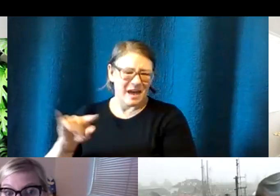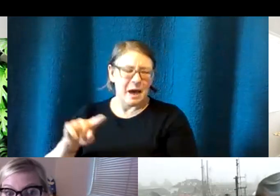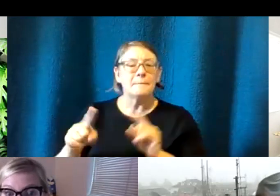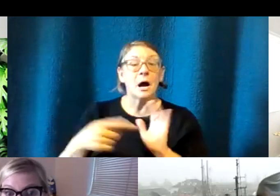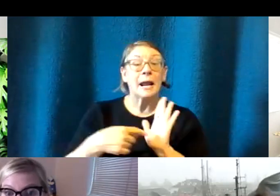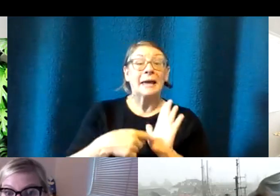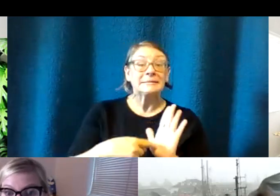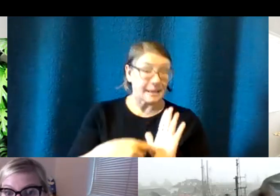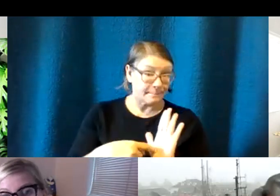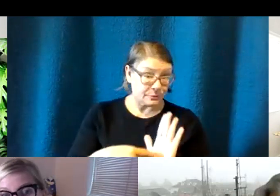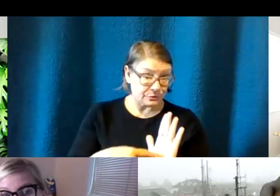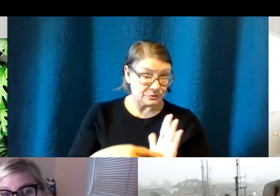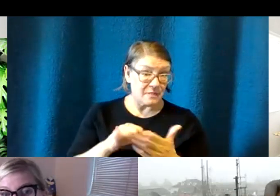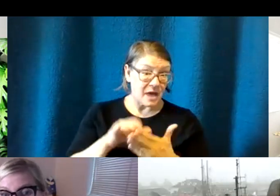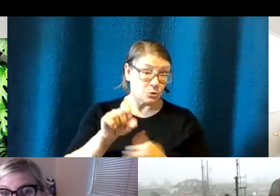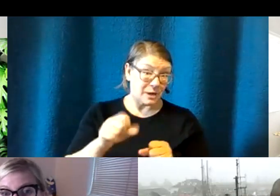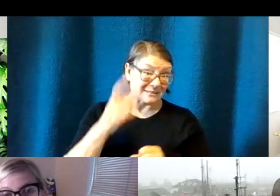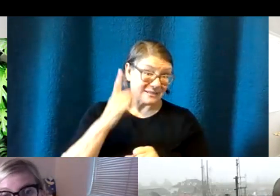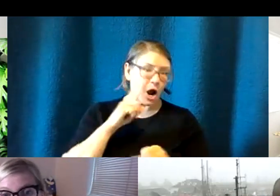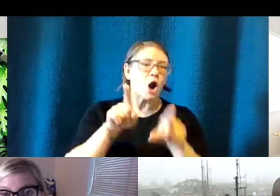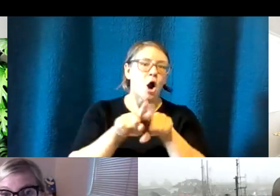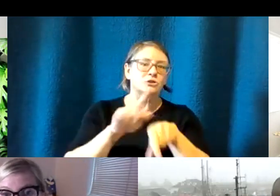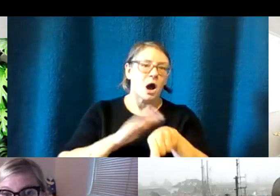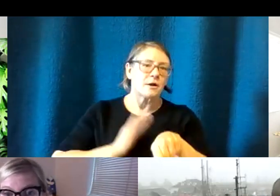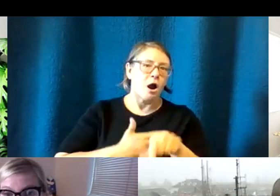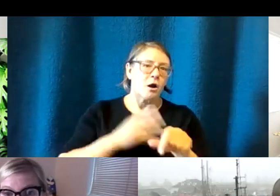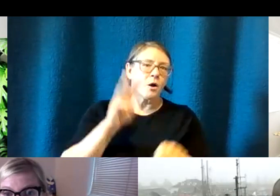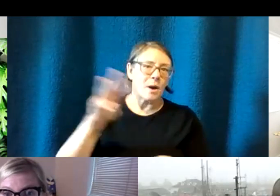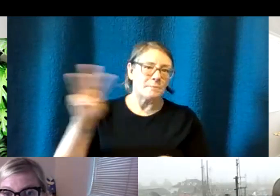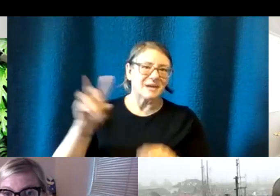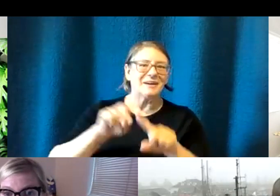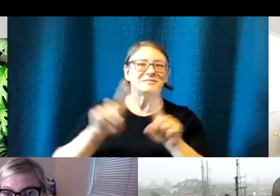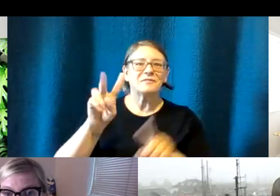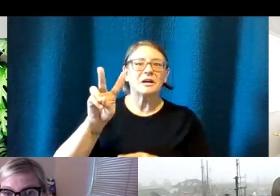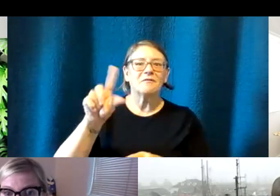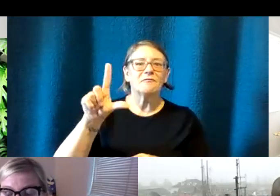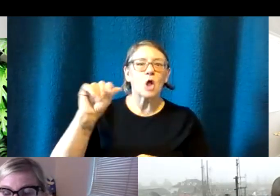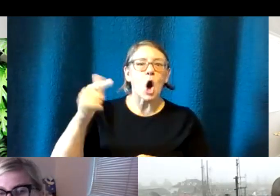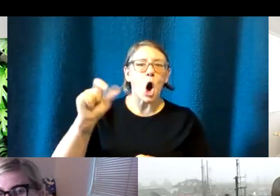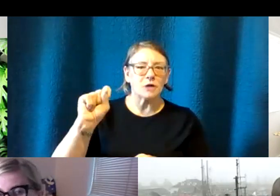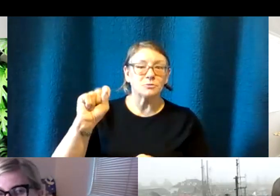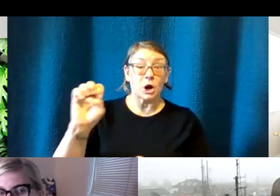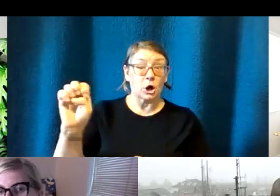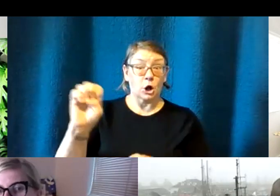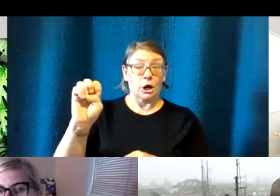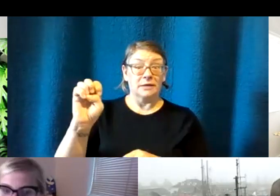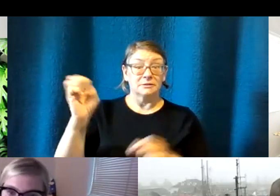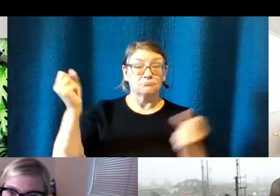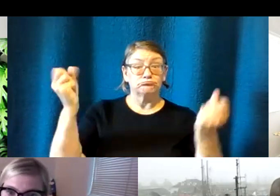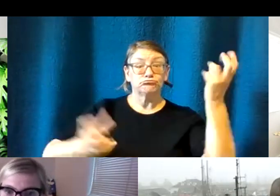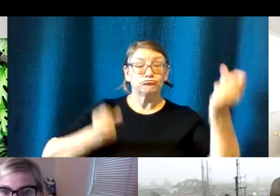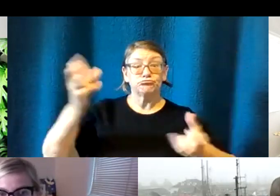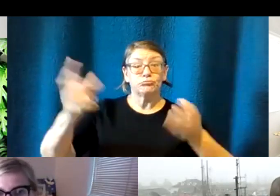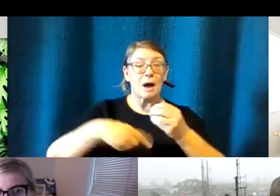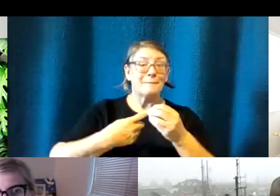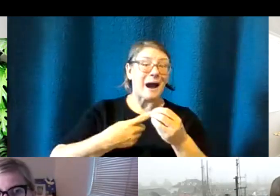Examples that you could see are also on our website of vlogs where Ernest is bringing awareness to upcoming